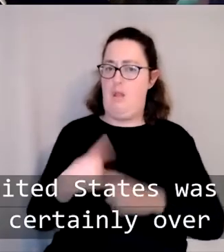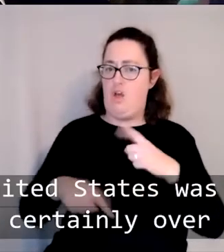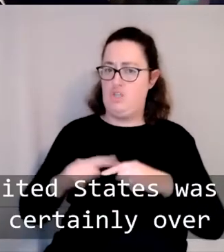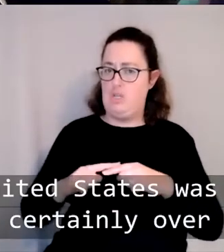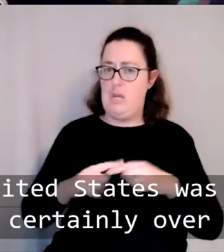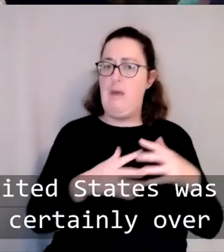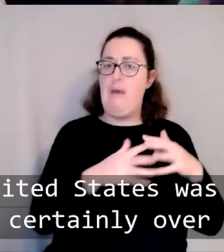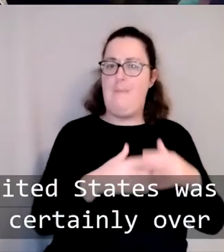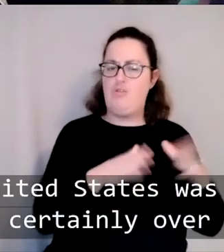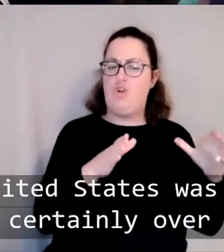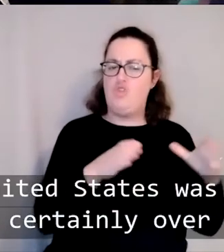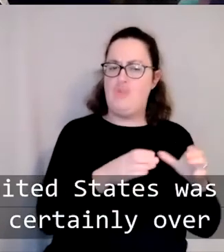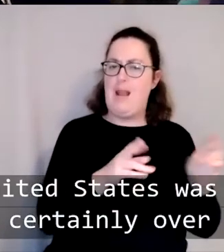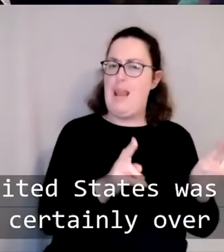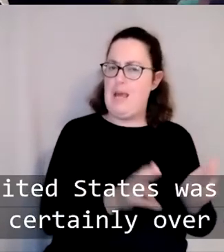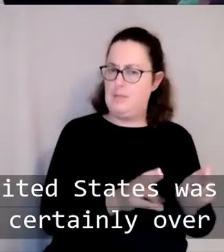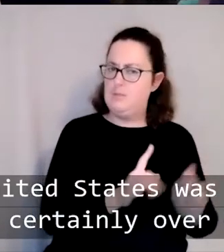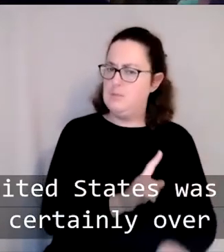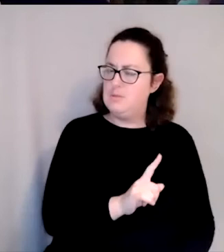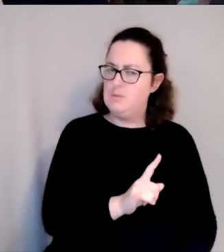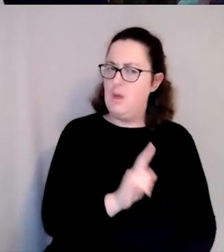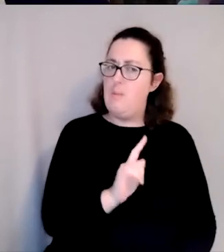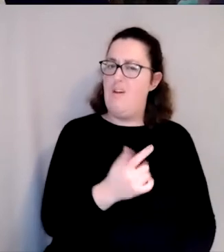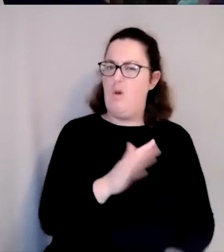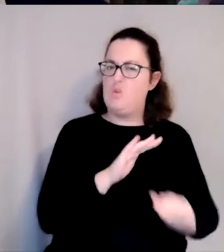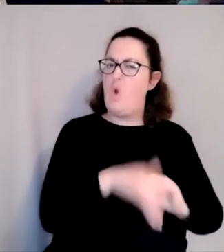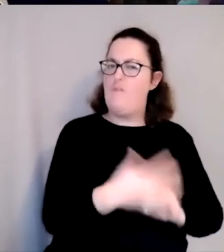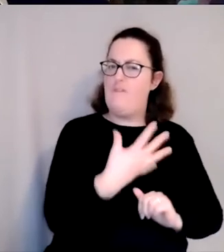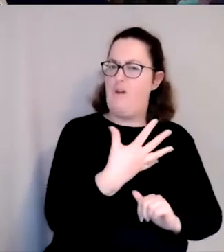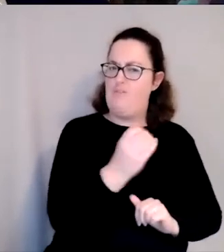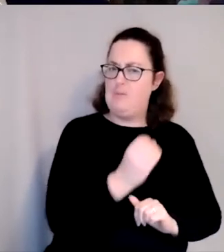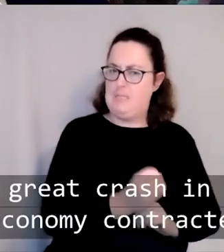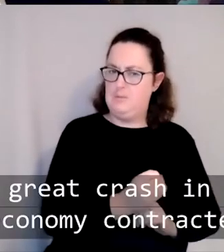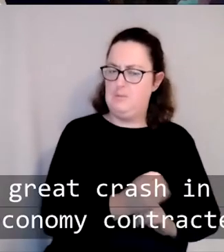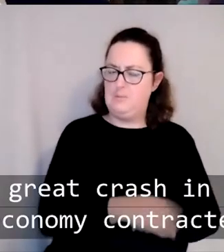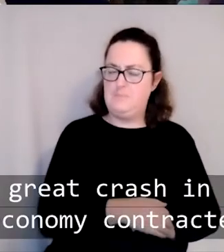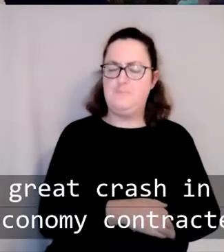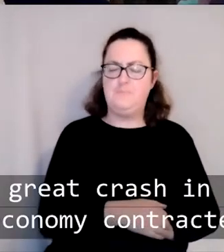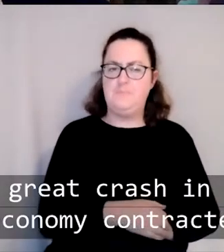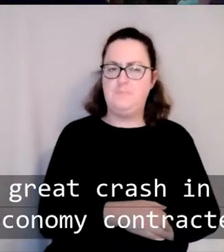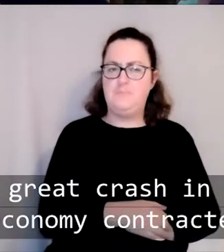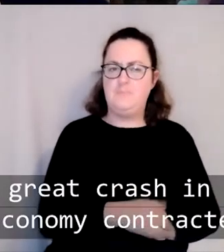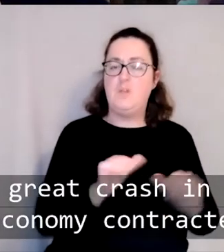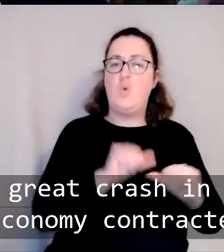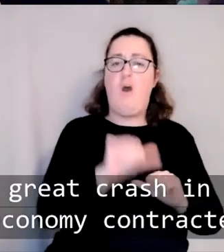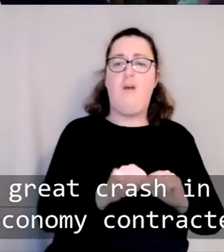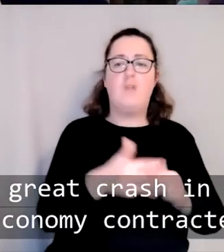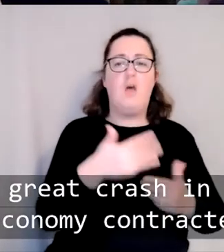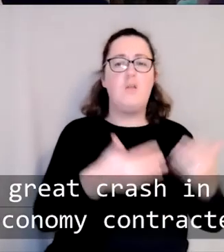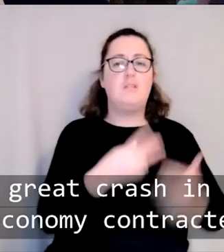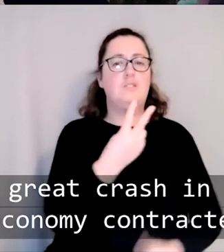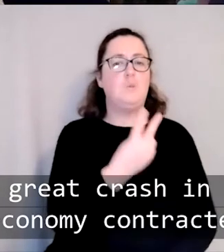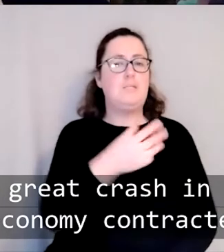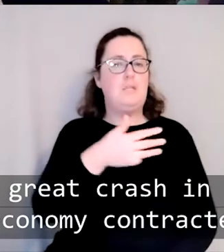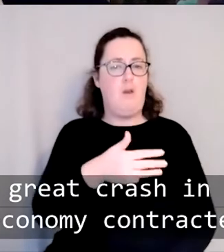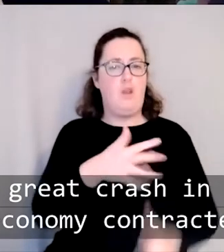States was less, but certainly over 5%. Now, after the Great Crash in 1929,